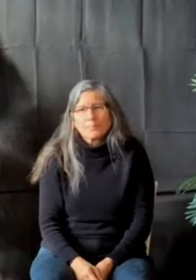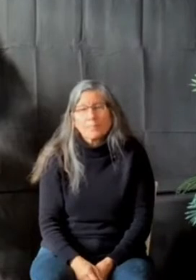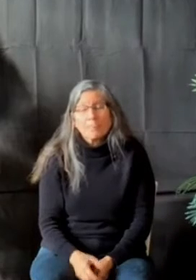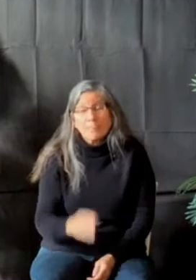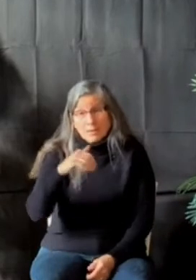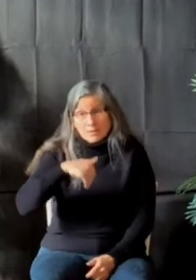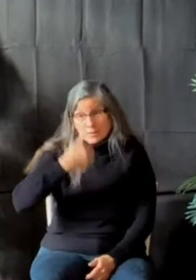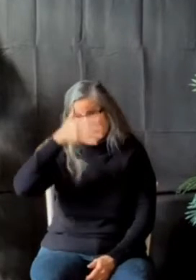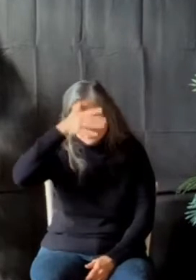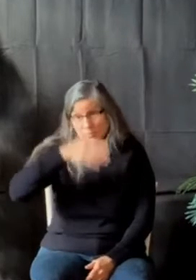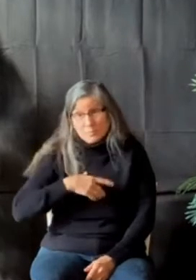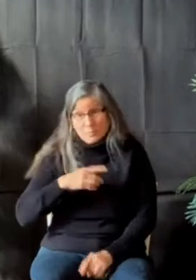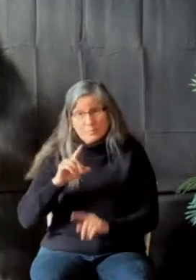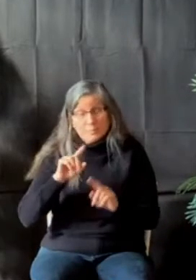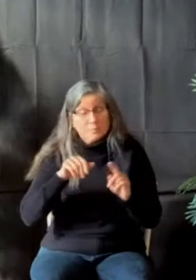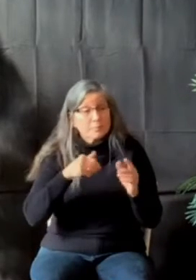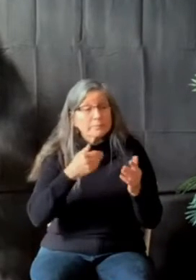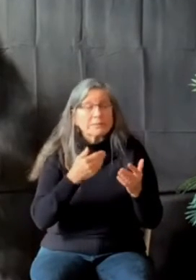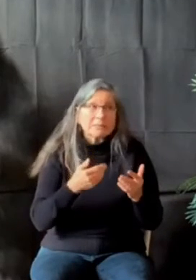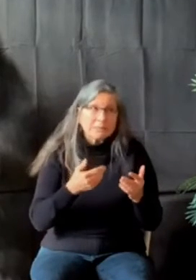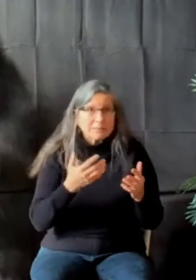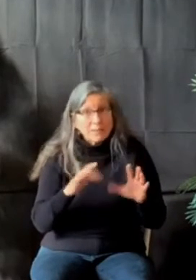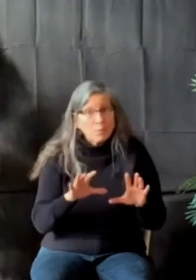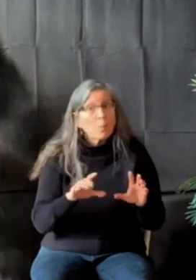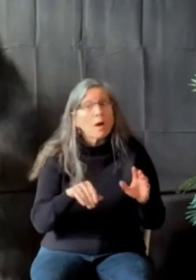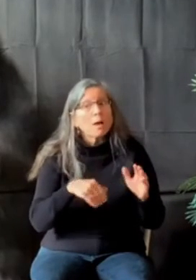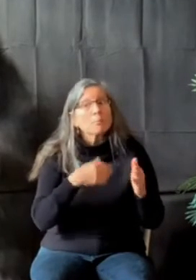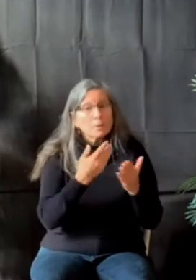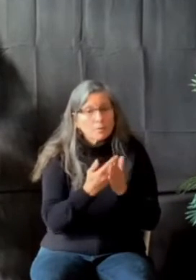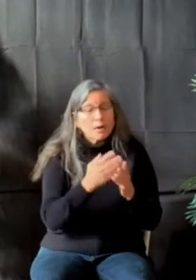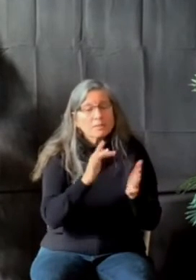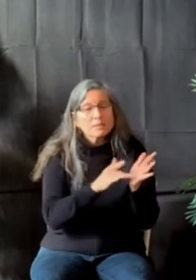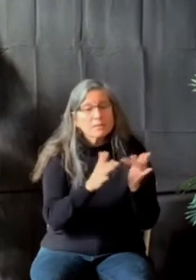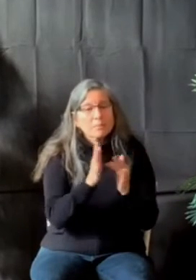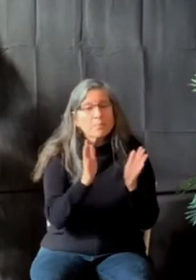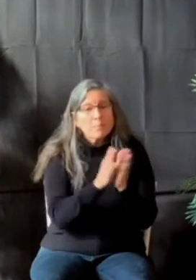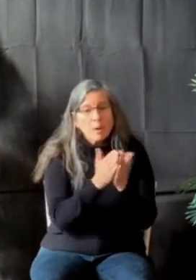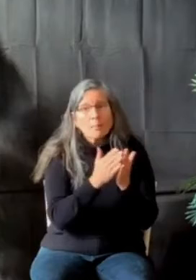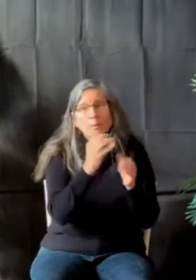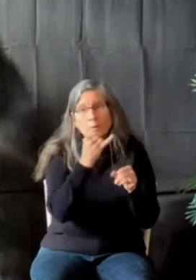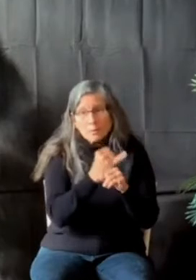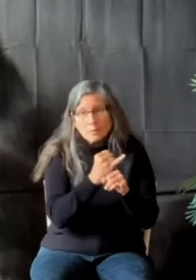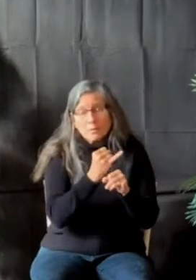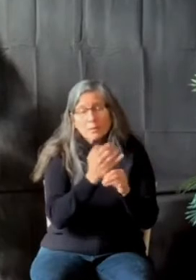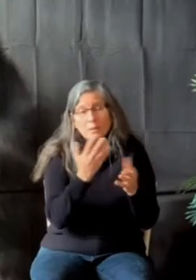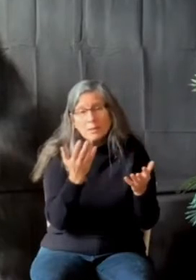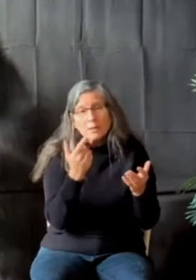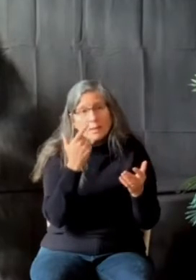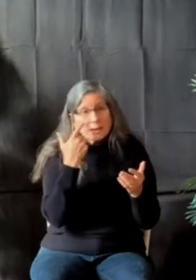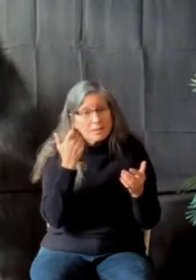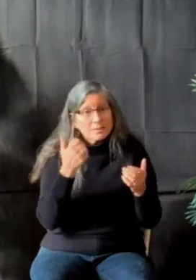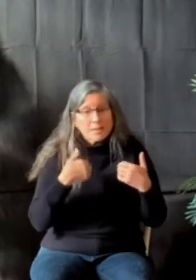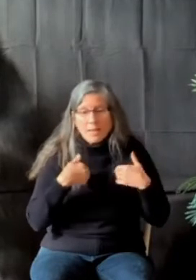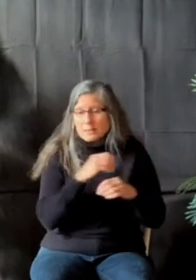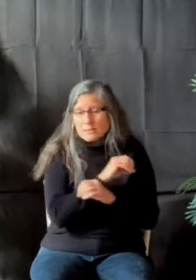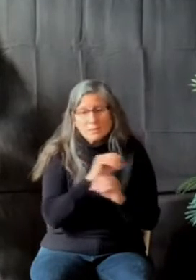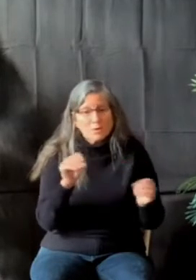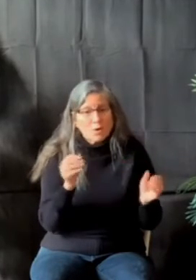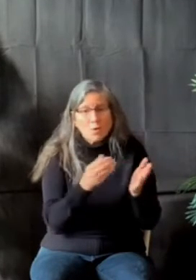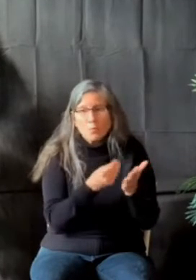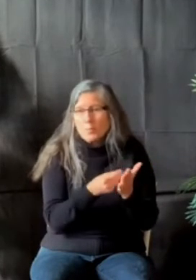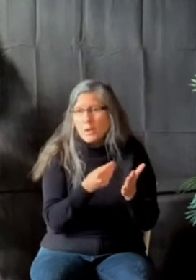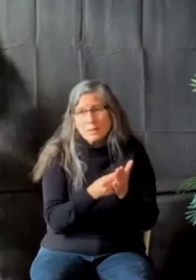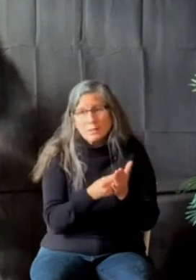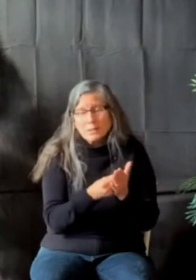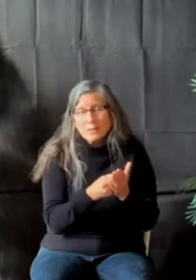So the young man comes reluctantly into the Moody Bible Institute because if he doesn't, he has no money, he's cut off. You understand? It's just